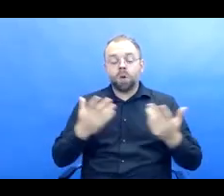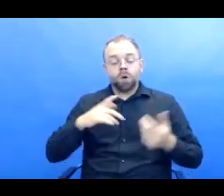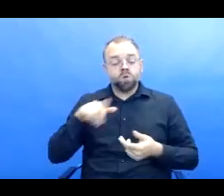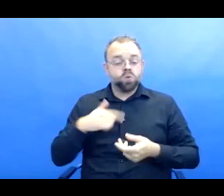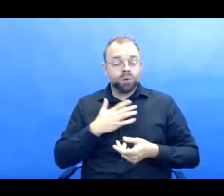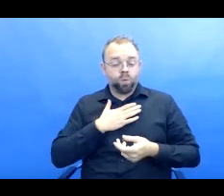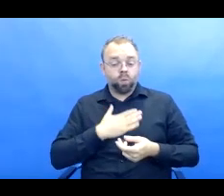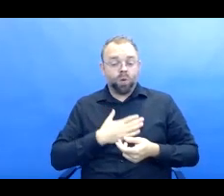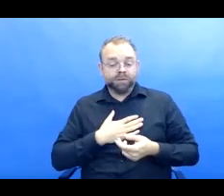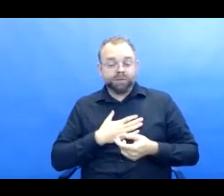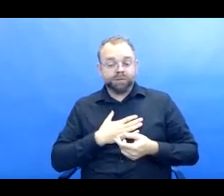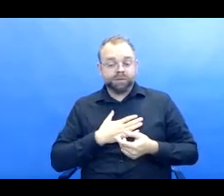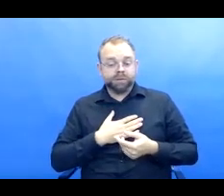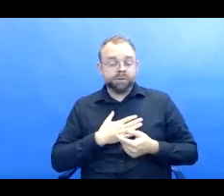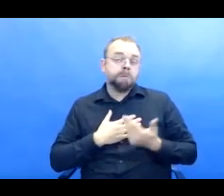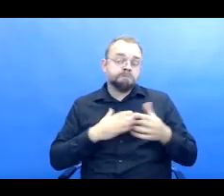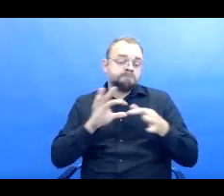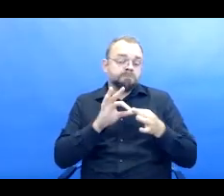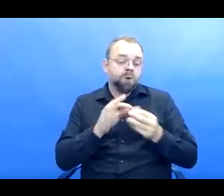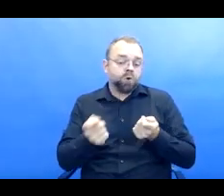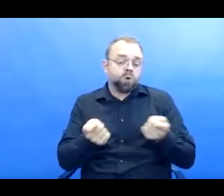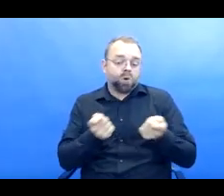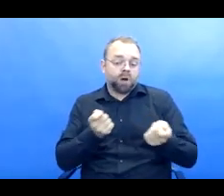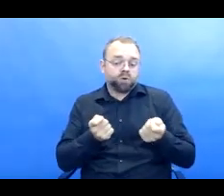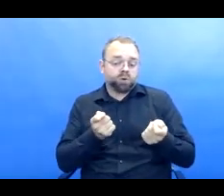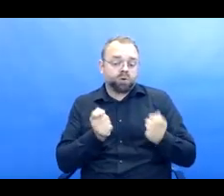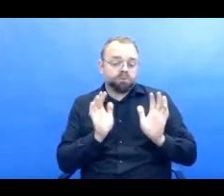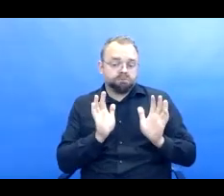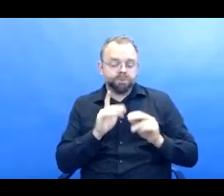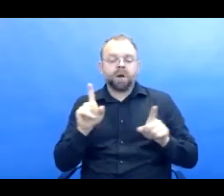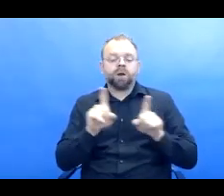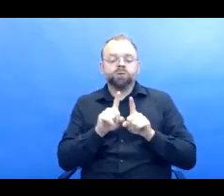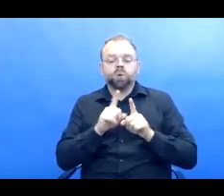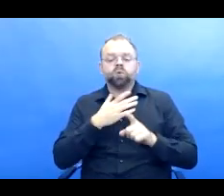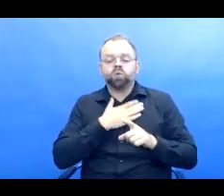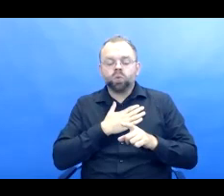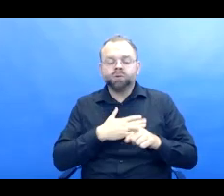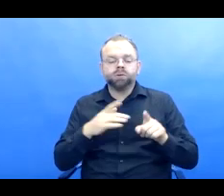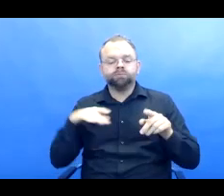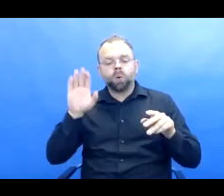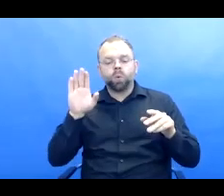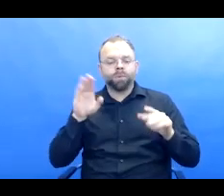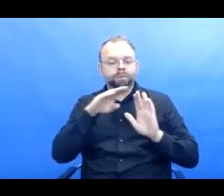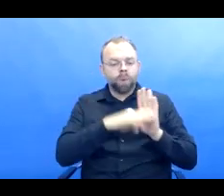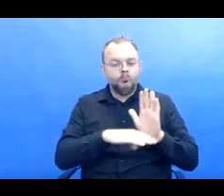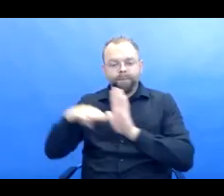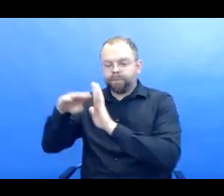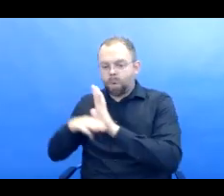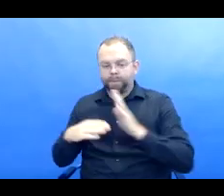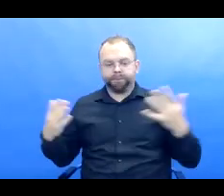also synchronization of programs that really support and match each other.